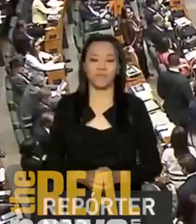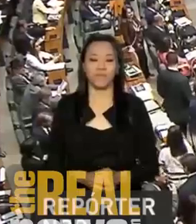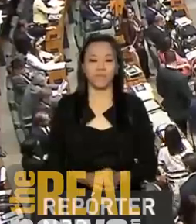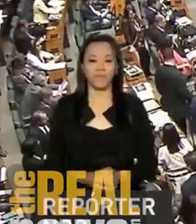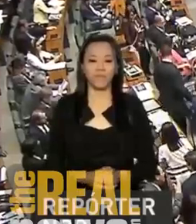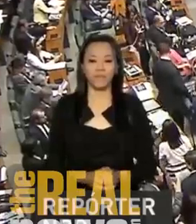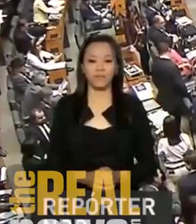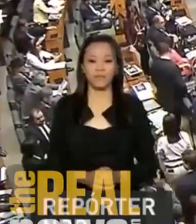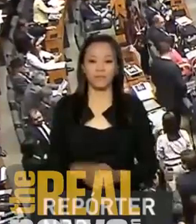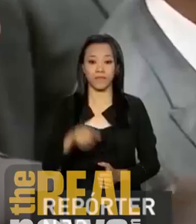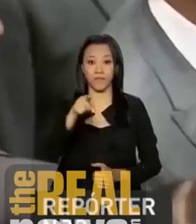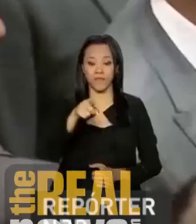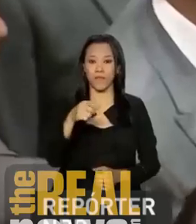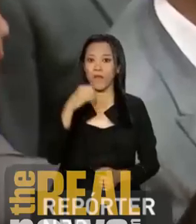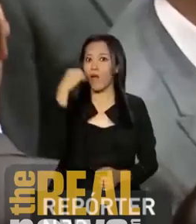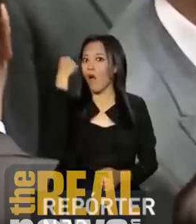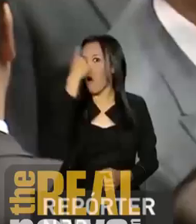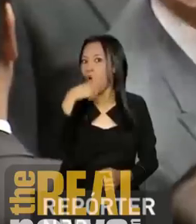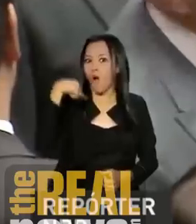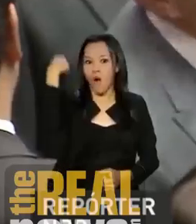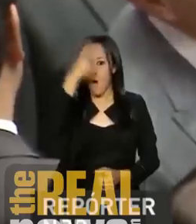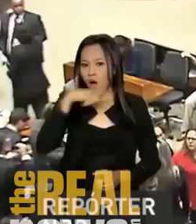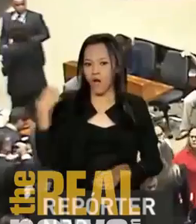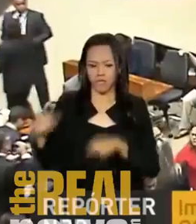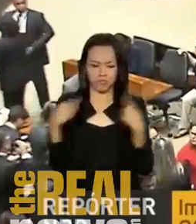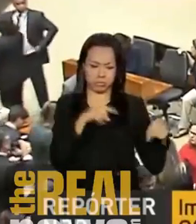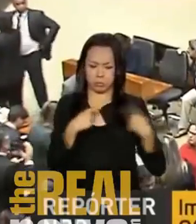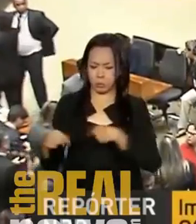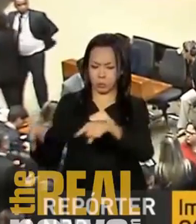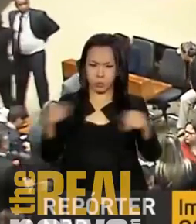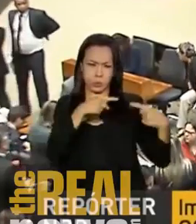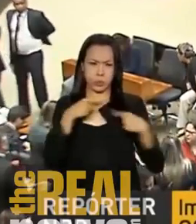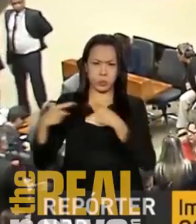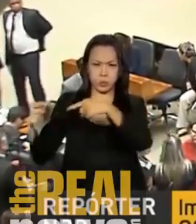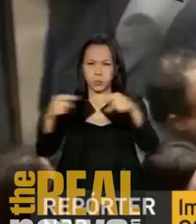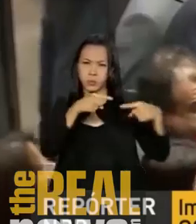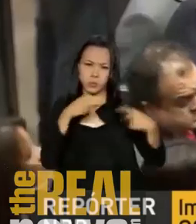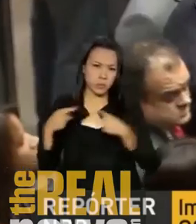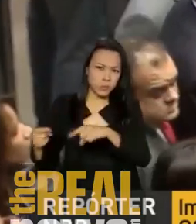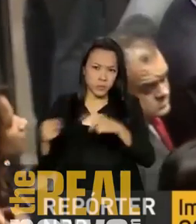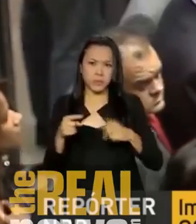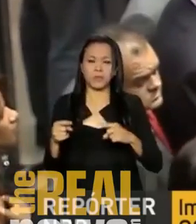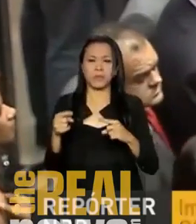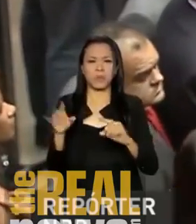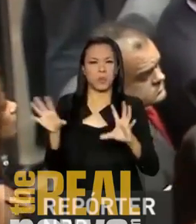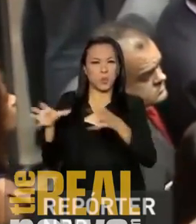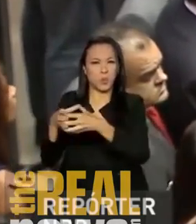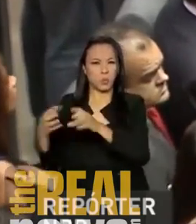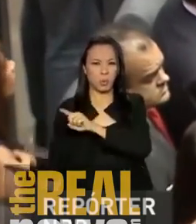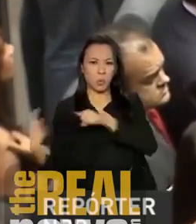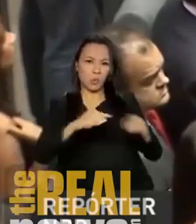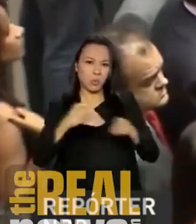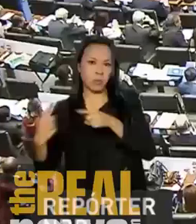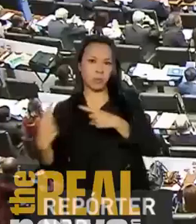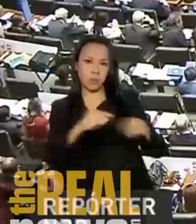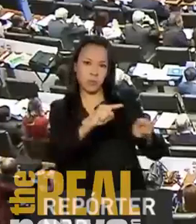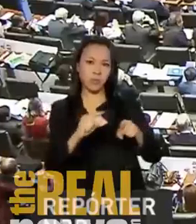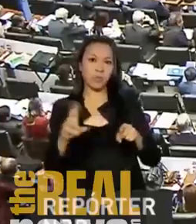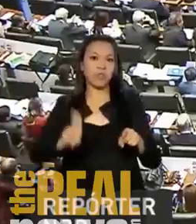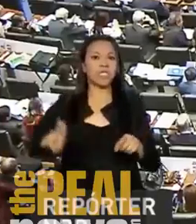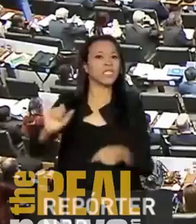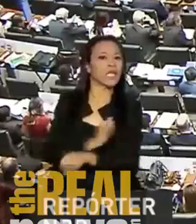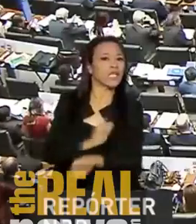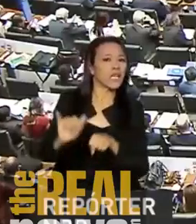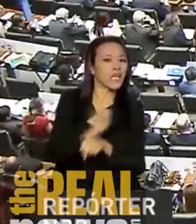investigations. Many on the left hope this can stop or at least slow the passage of the labor reform. Nevertheless, it is still moving forward.